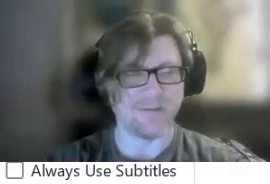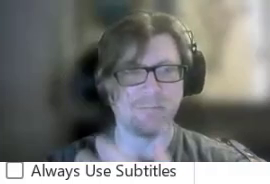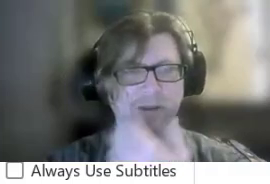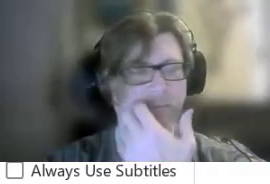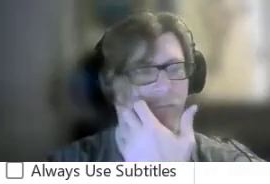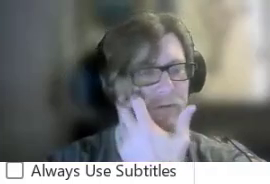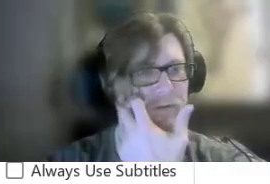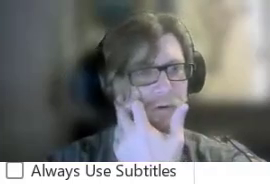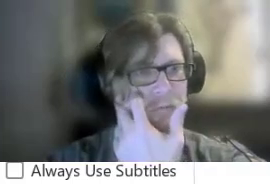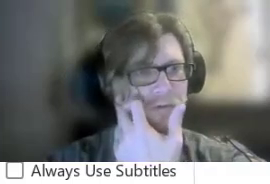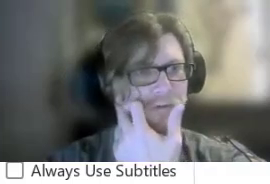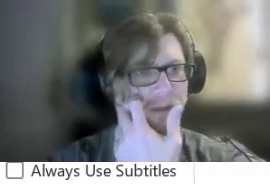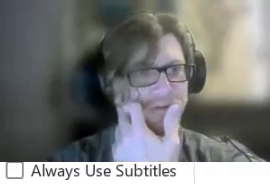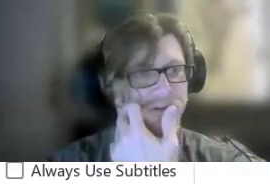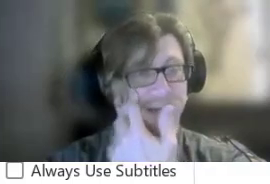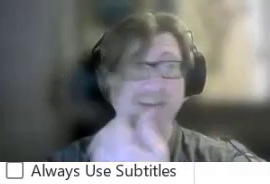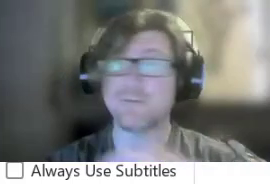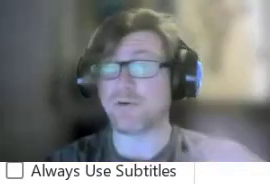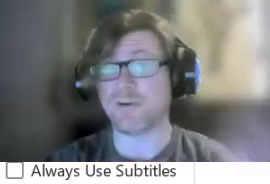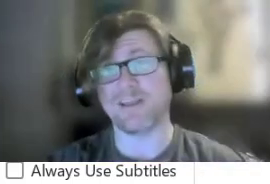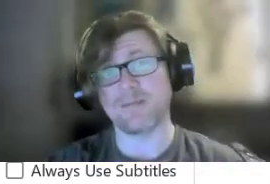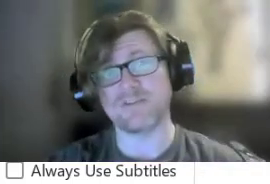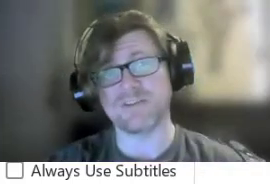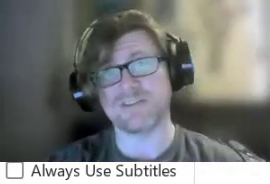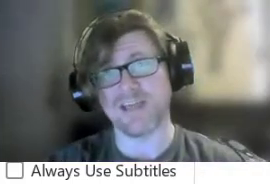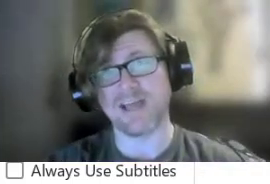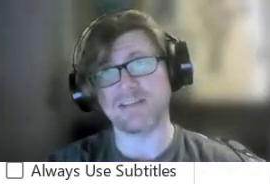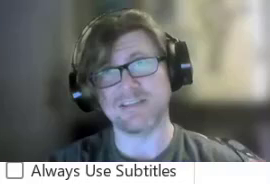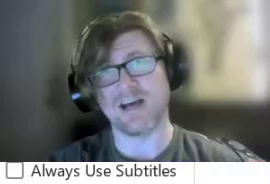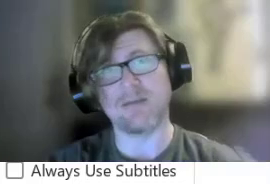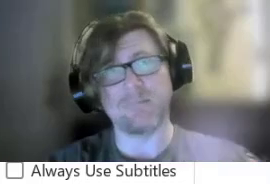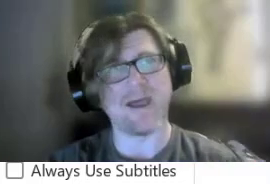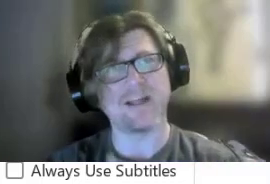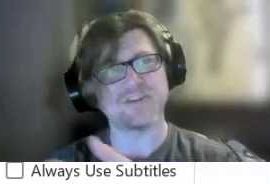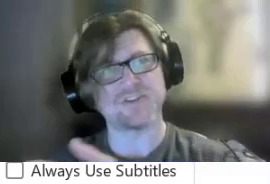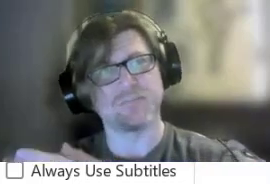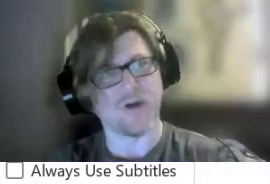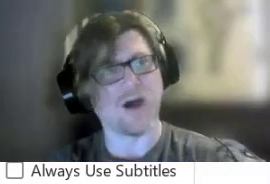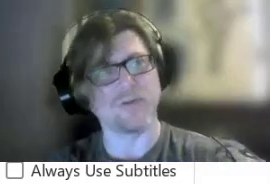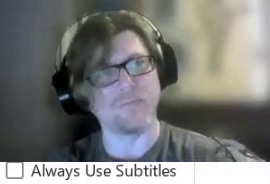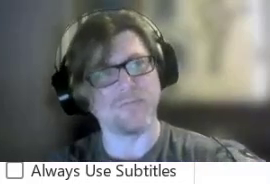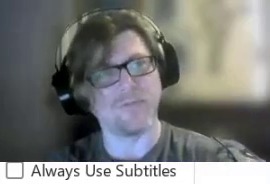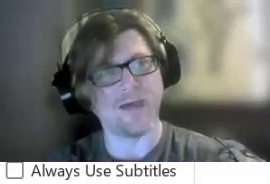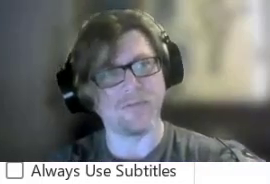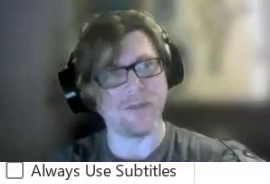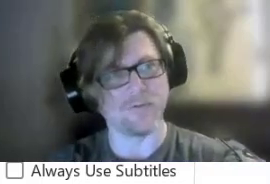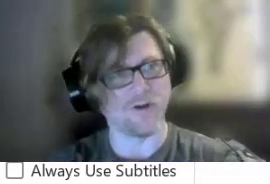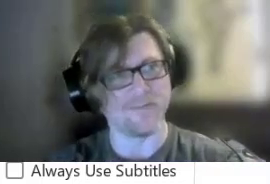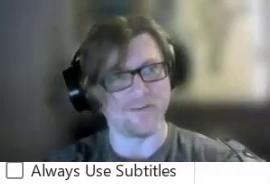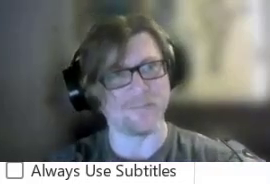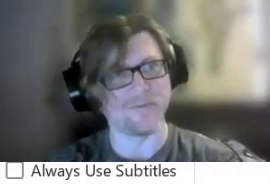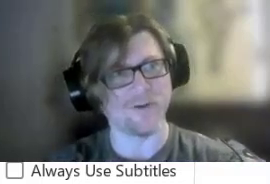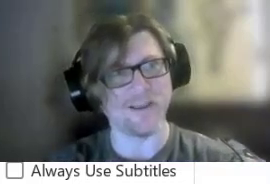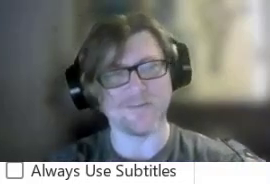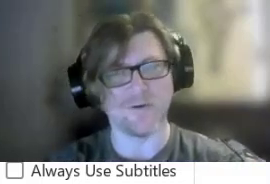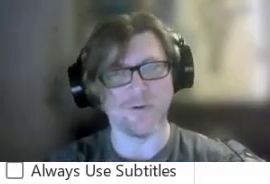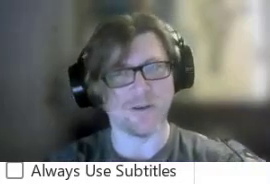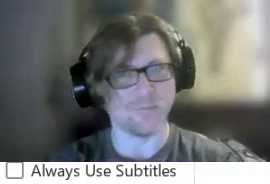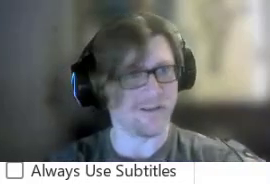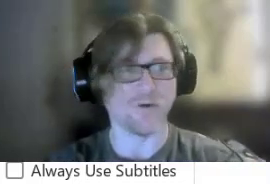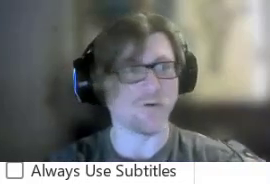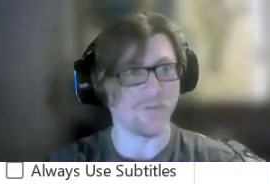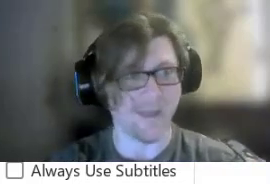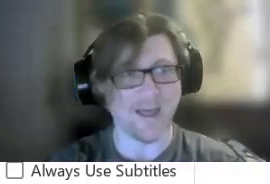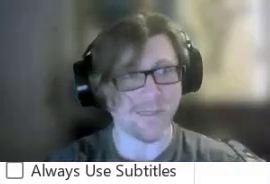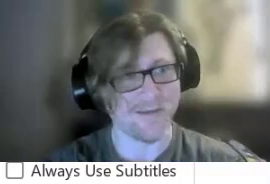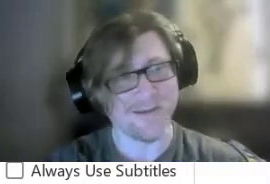had set up. It basically broke most of the images, actually put in images that did not match the problem that they were trying to demonstrate, and so